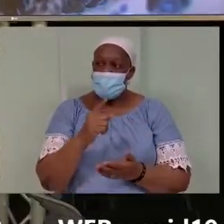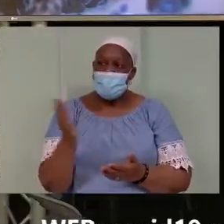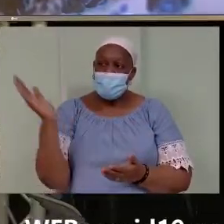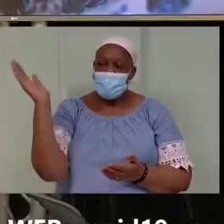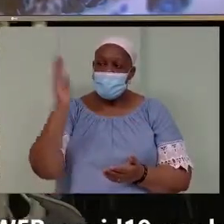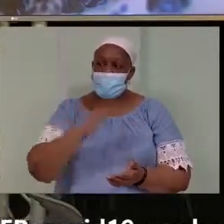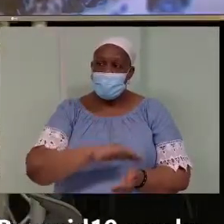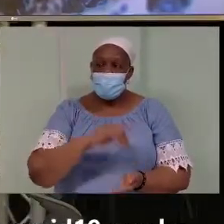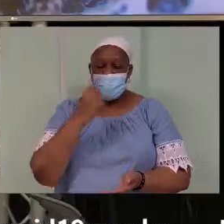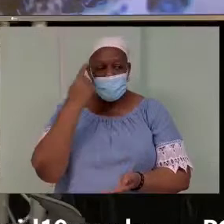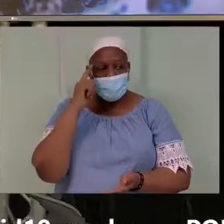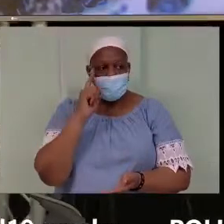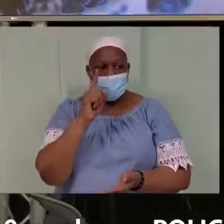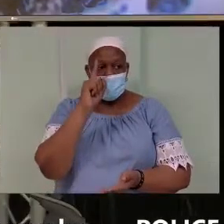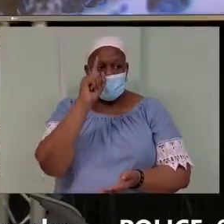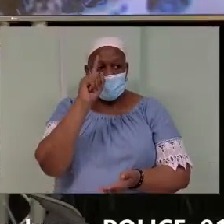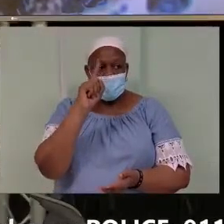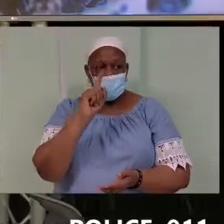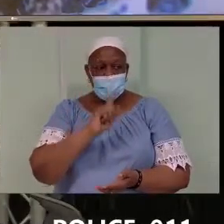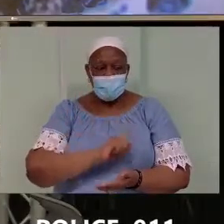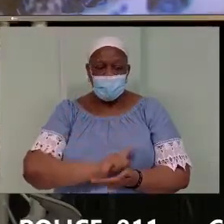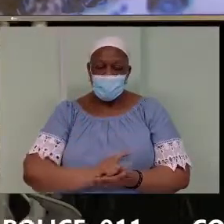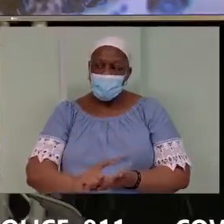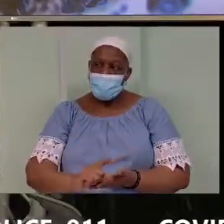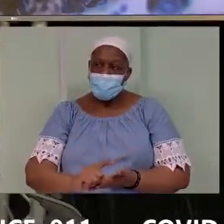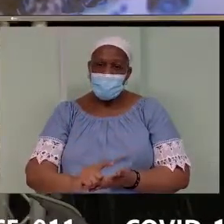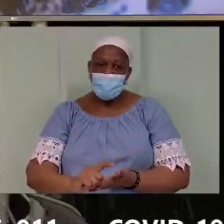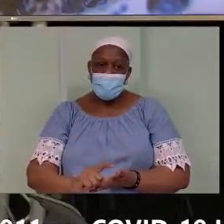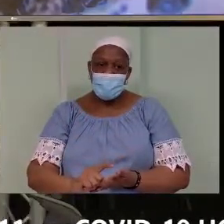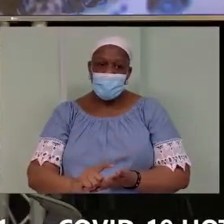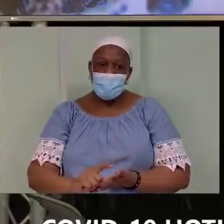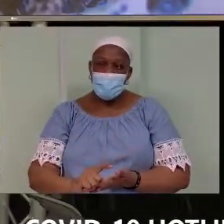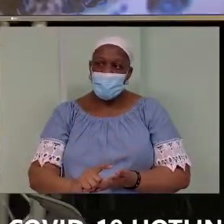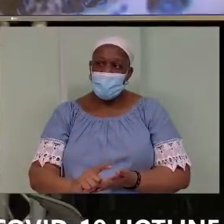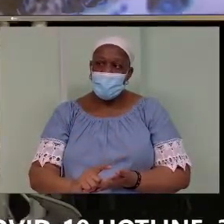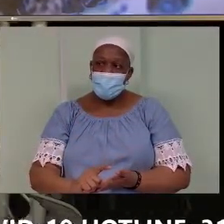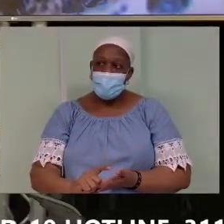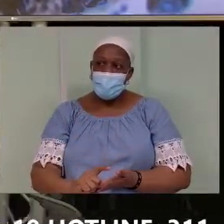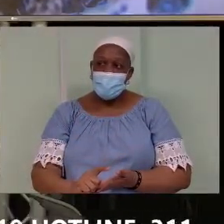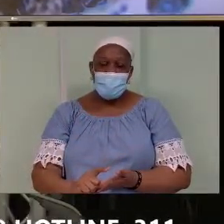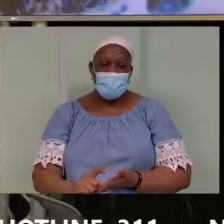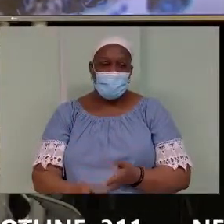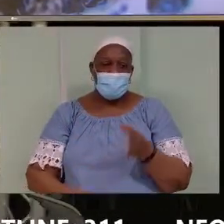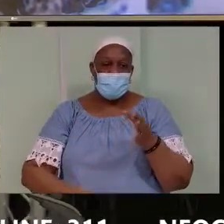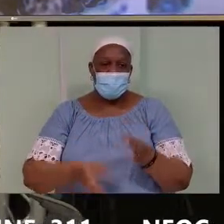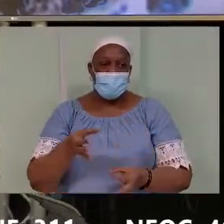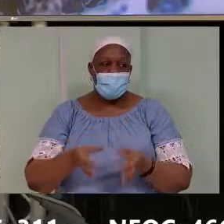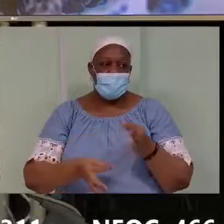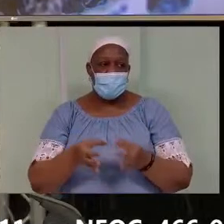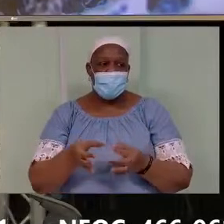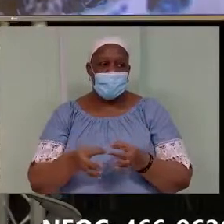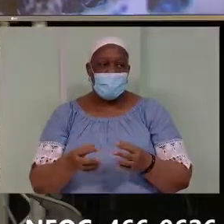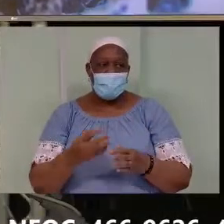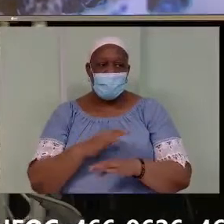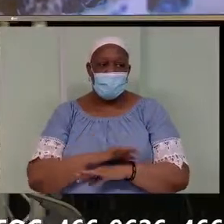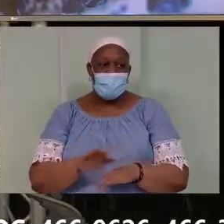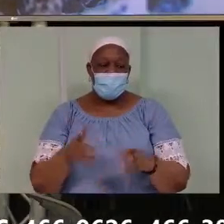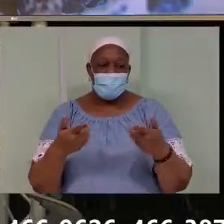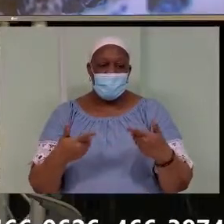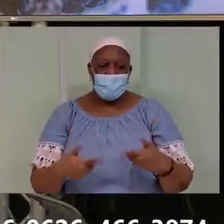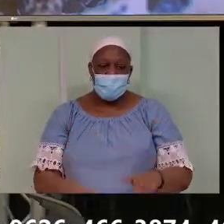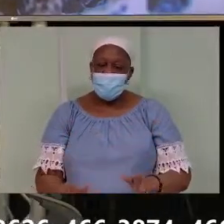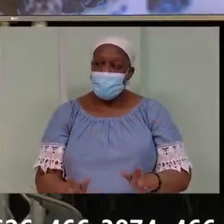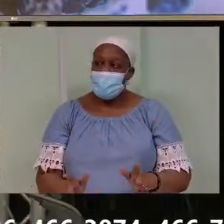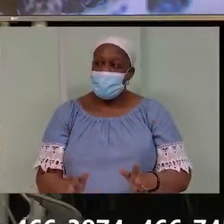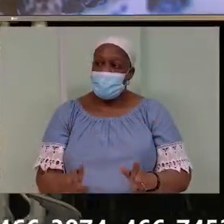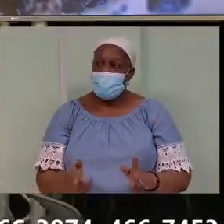will that work out if their schedule won't allow them to be quarantined for 14 days? And if